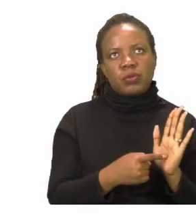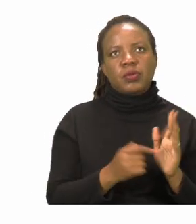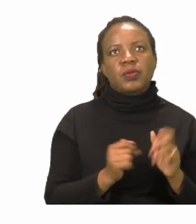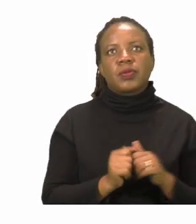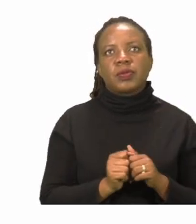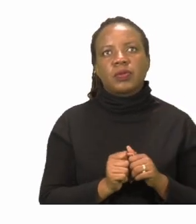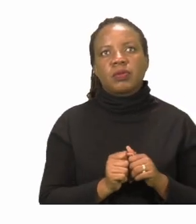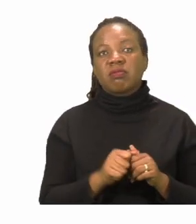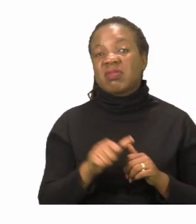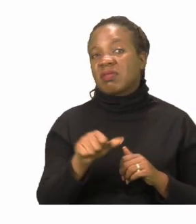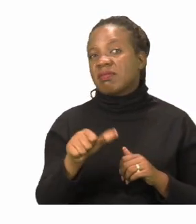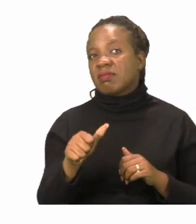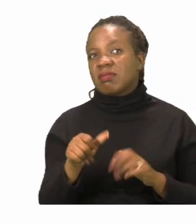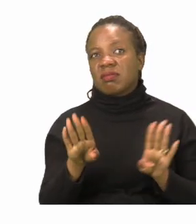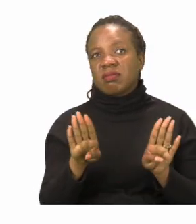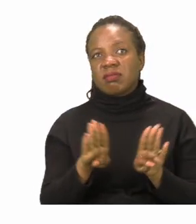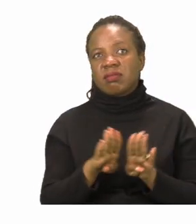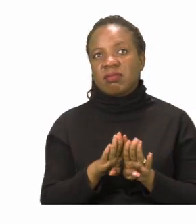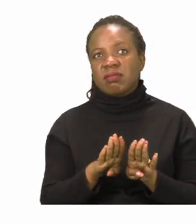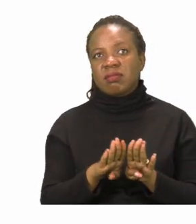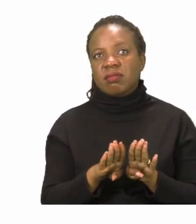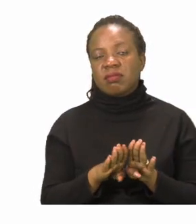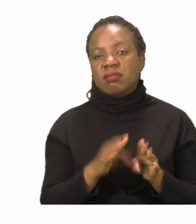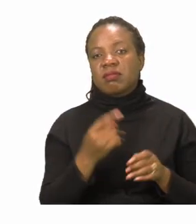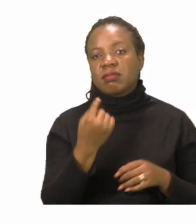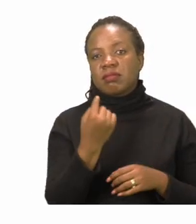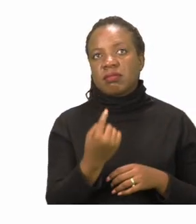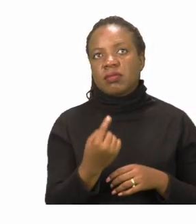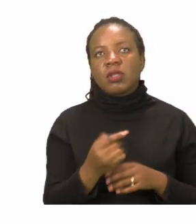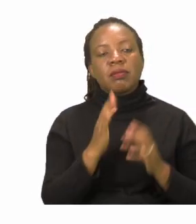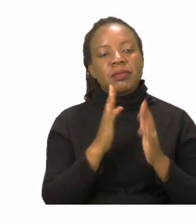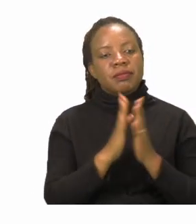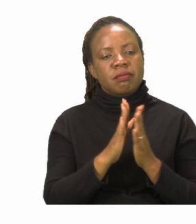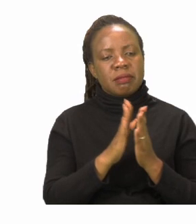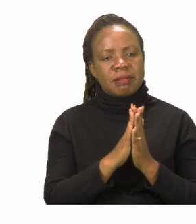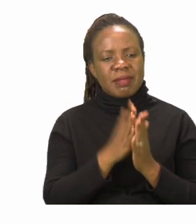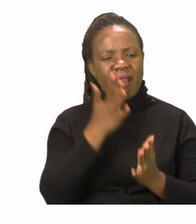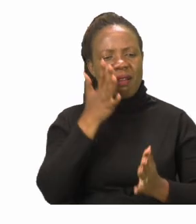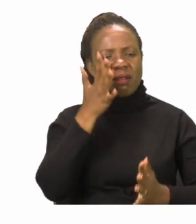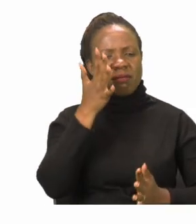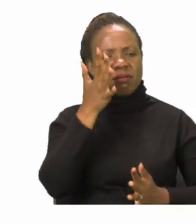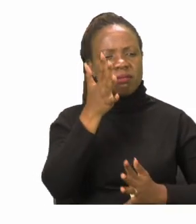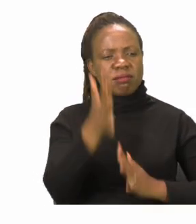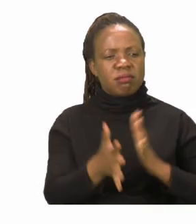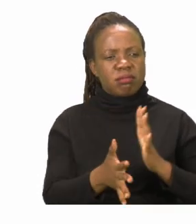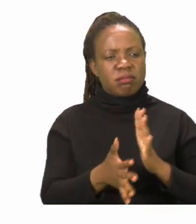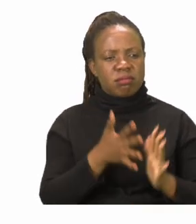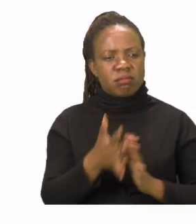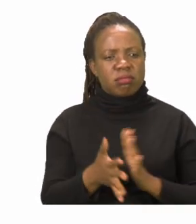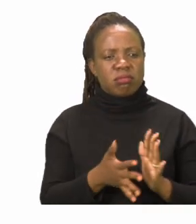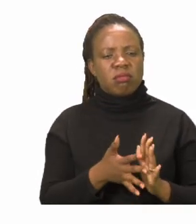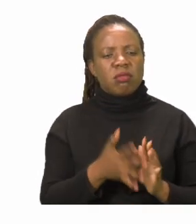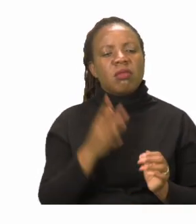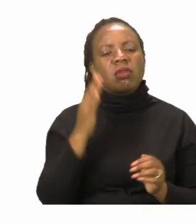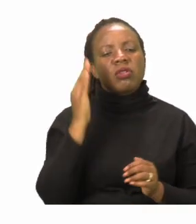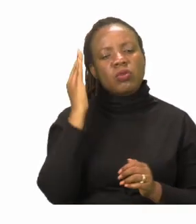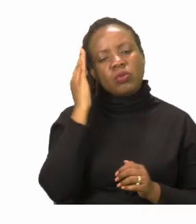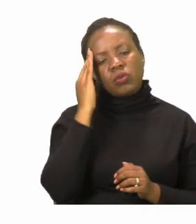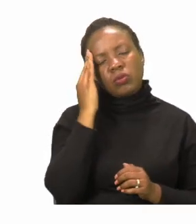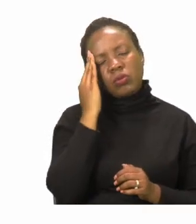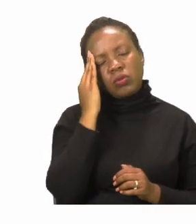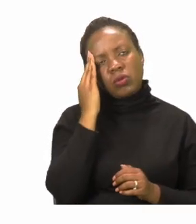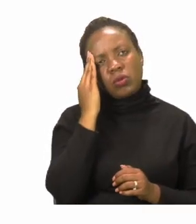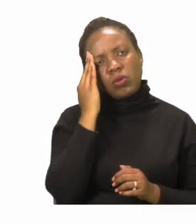to do by yourself. Please read each of them out loud and make sure when you do read it